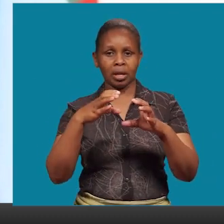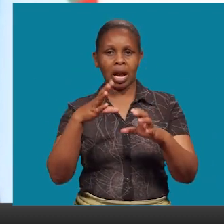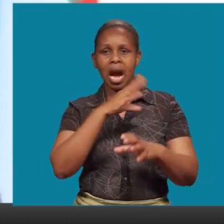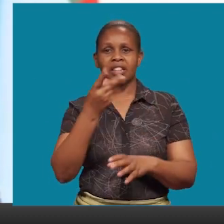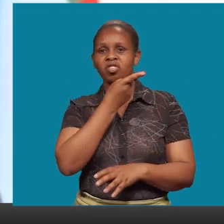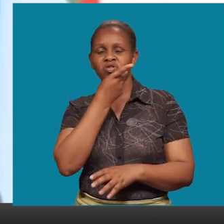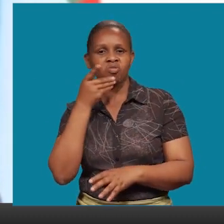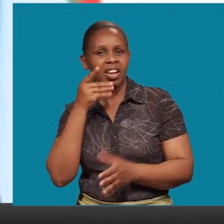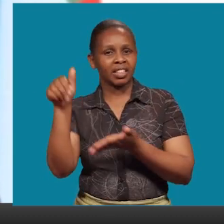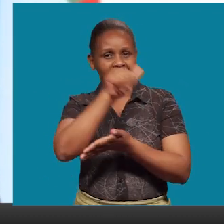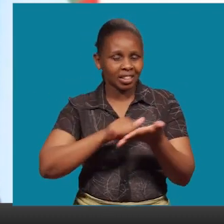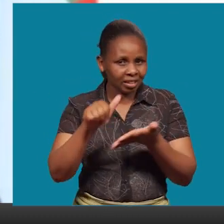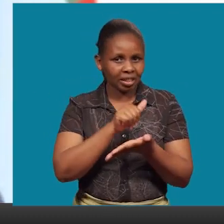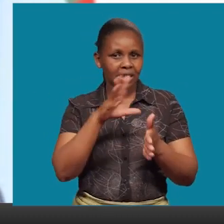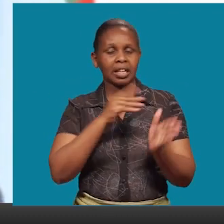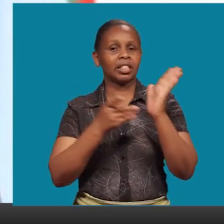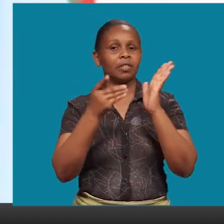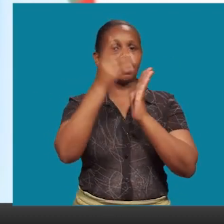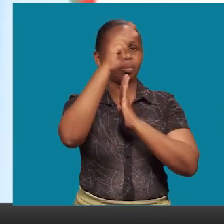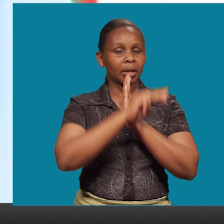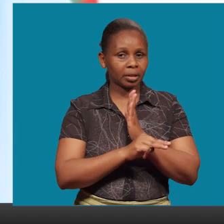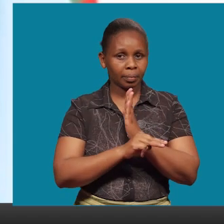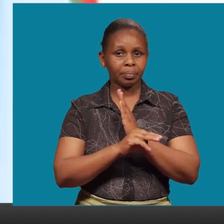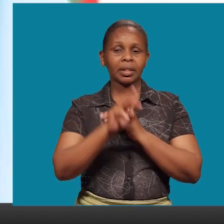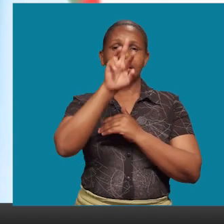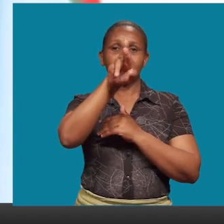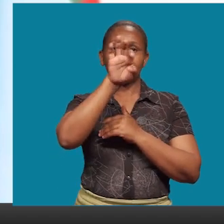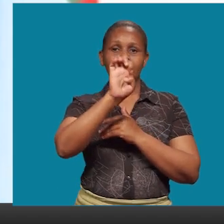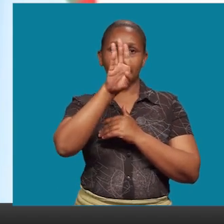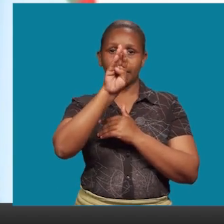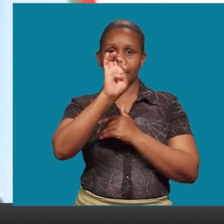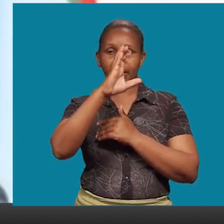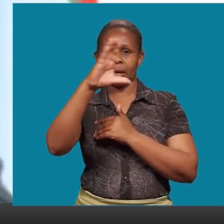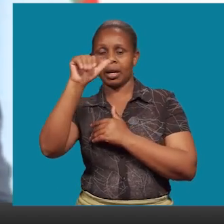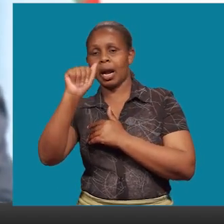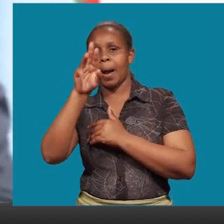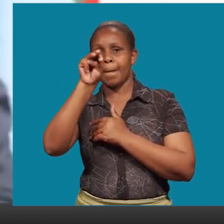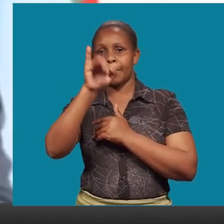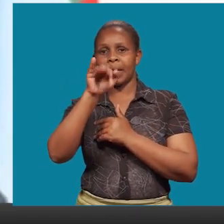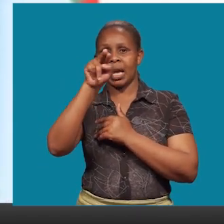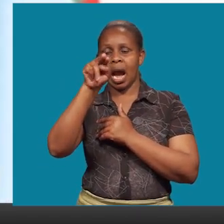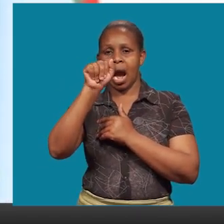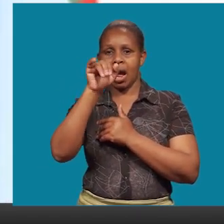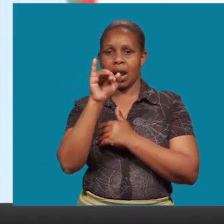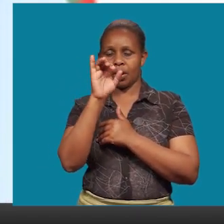for East African Community, Arid and Semi-Arid Lands and Regional Development,